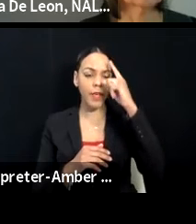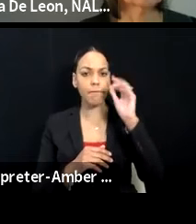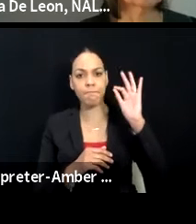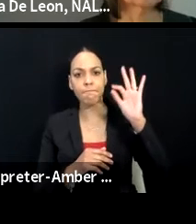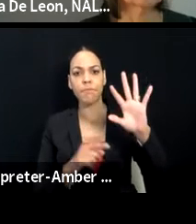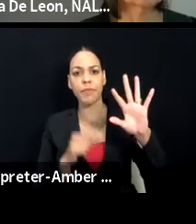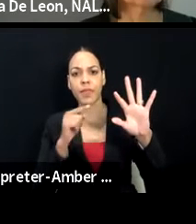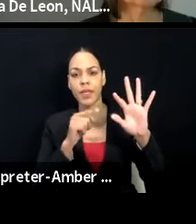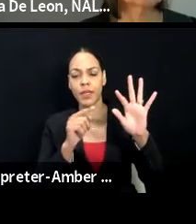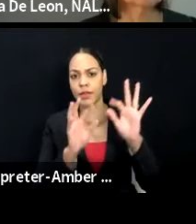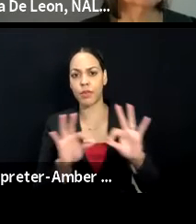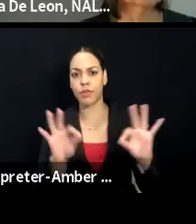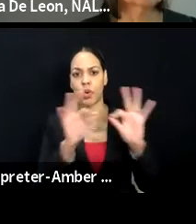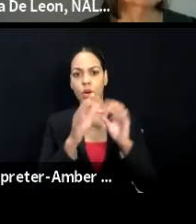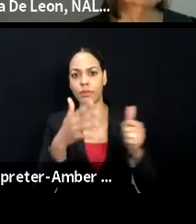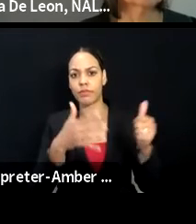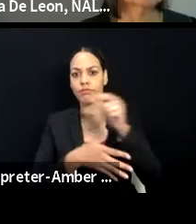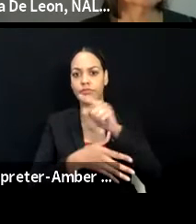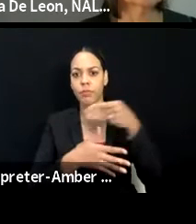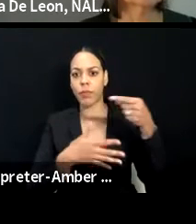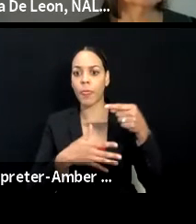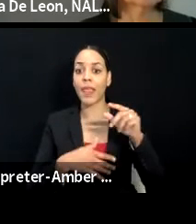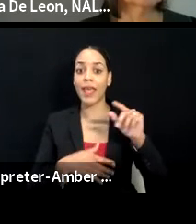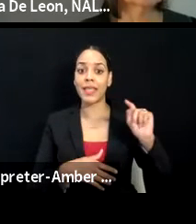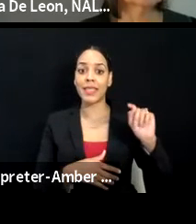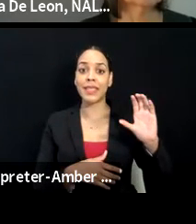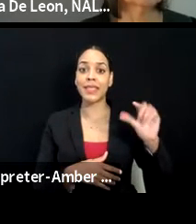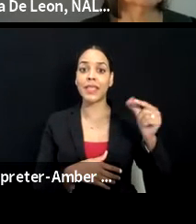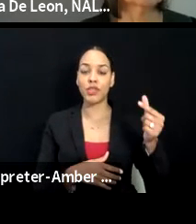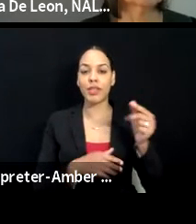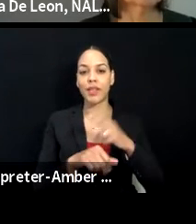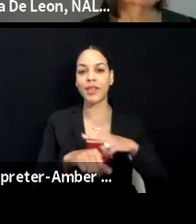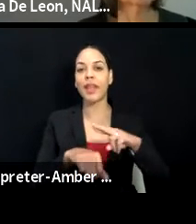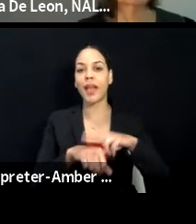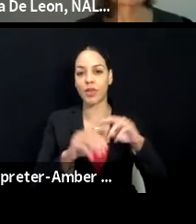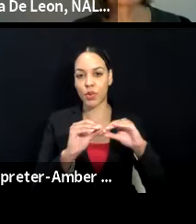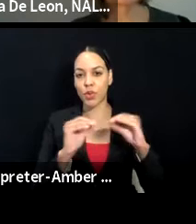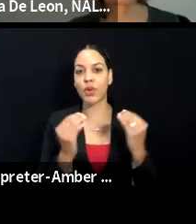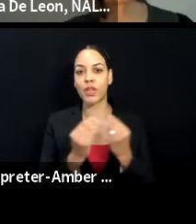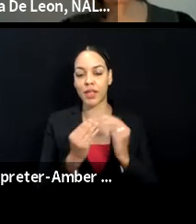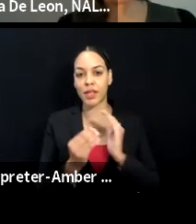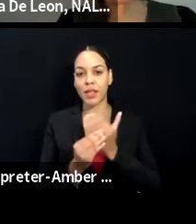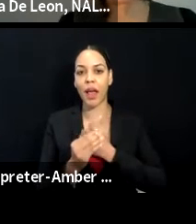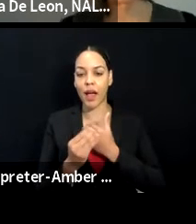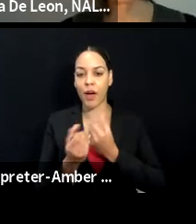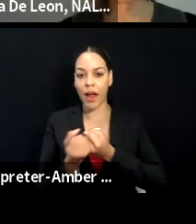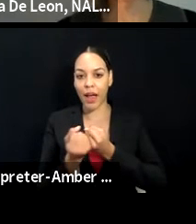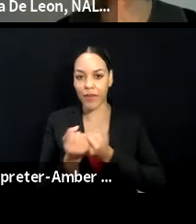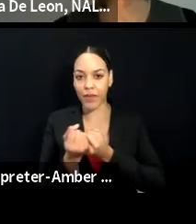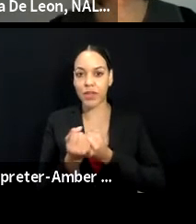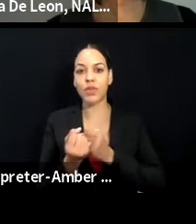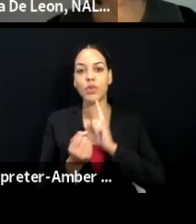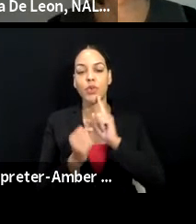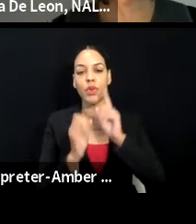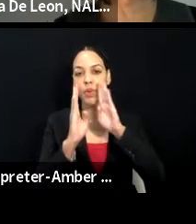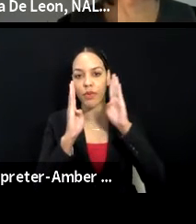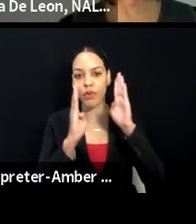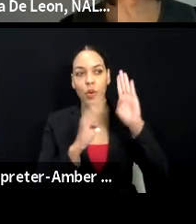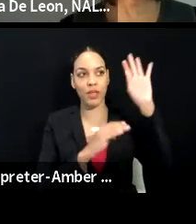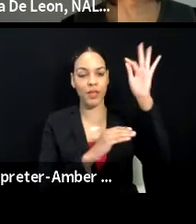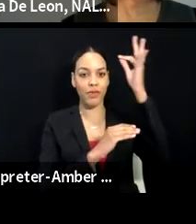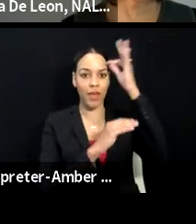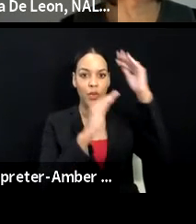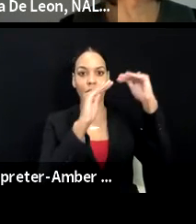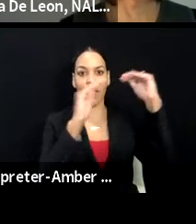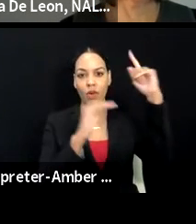priority? Now, TCG is a national organization, and we do focus our advocacy efforts at the federal level. There are